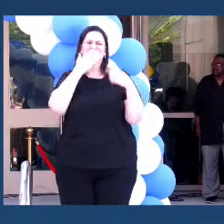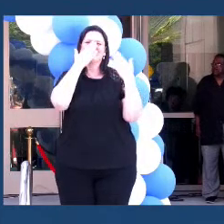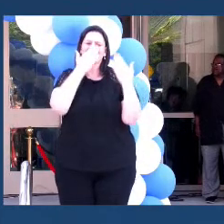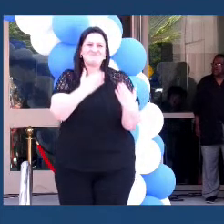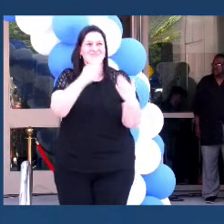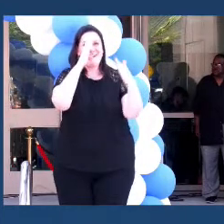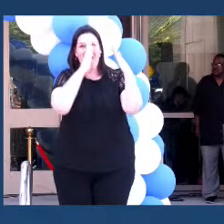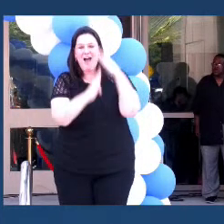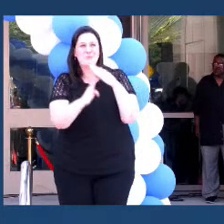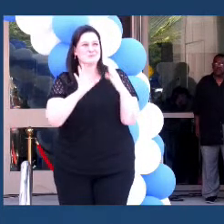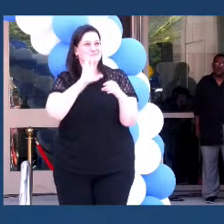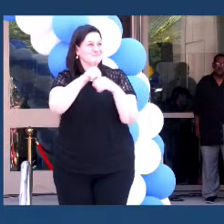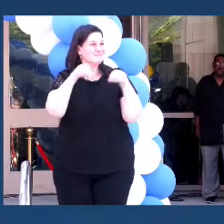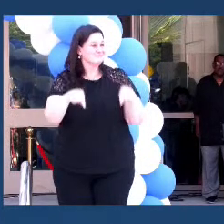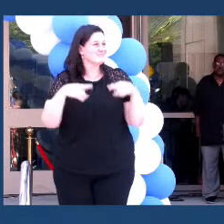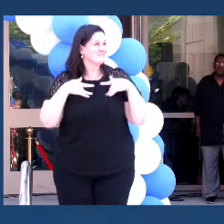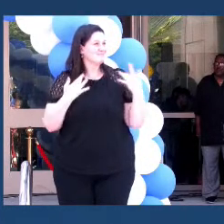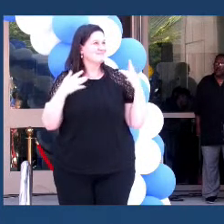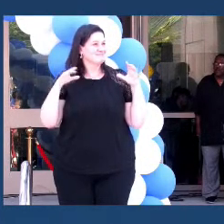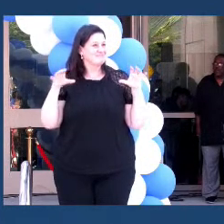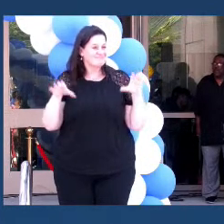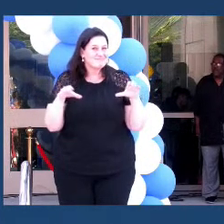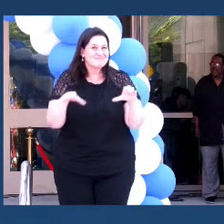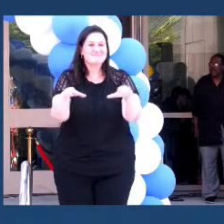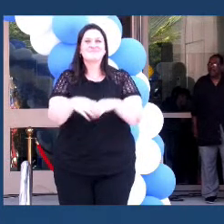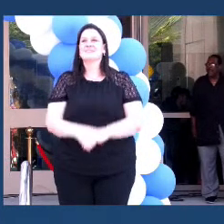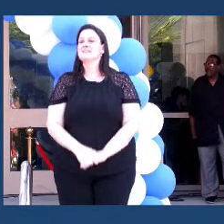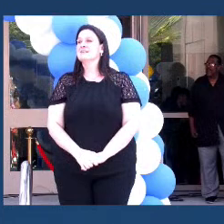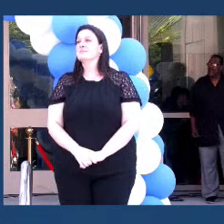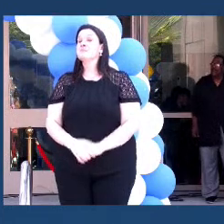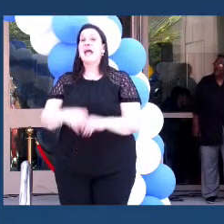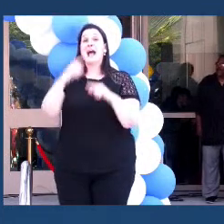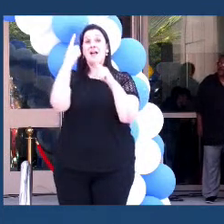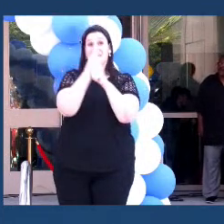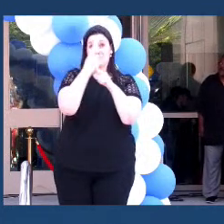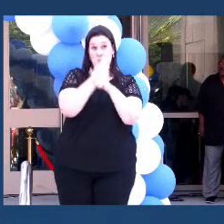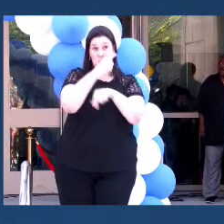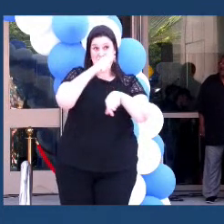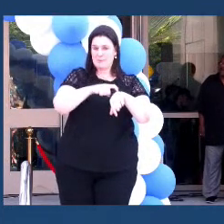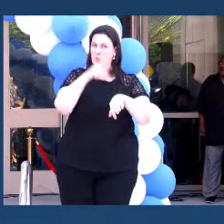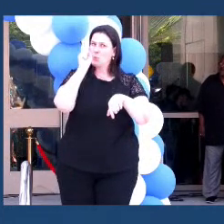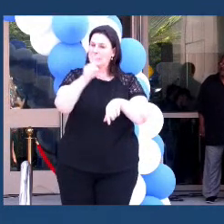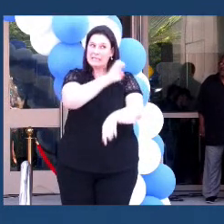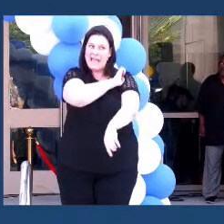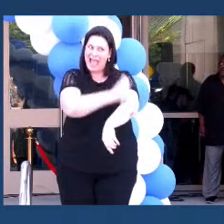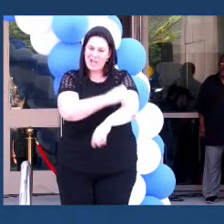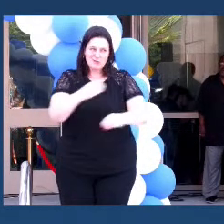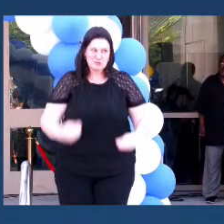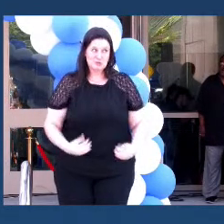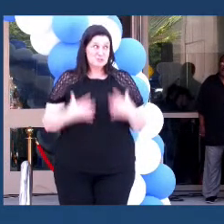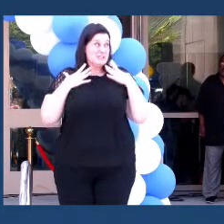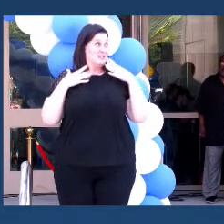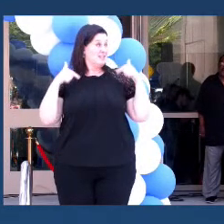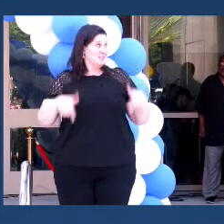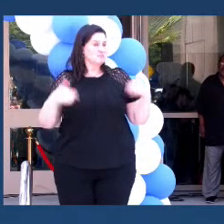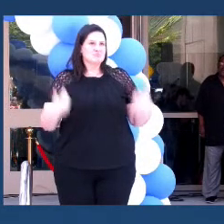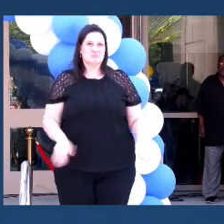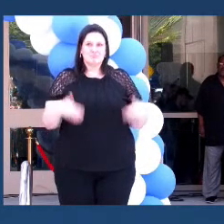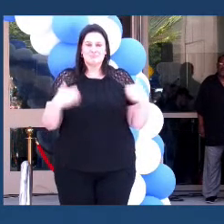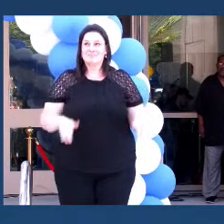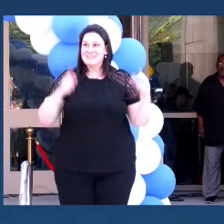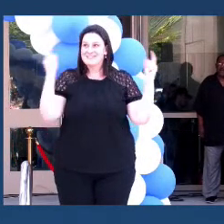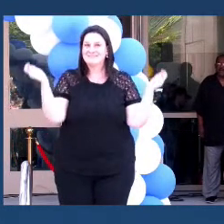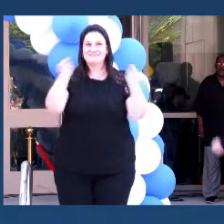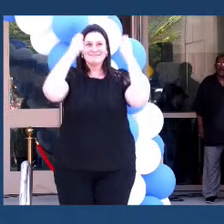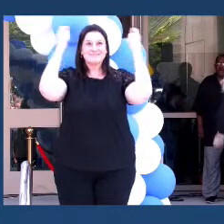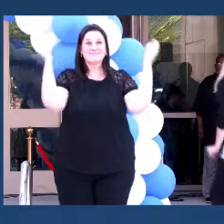humbled to be a part of, is that at the appropriate times we are going to need energy, because this is an absolute celebration